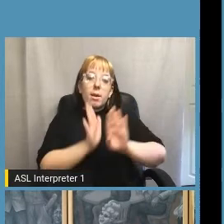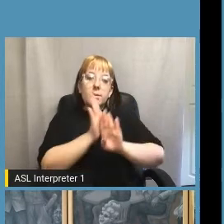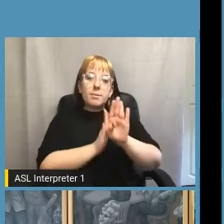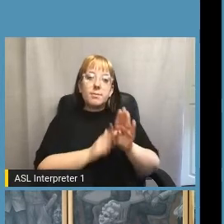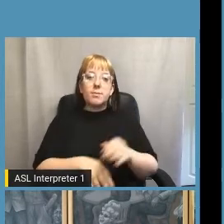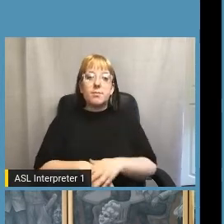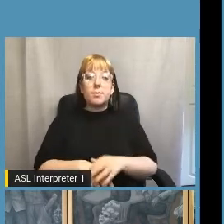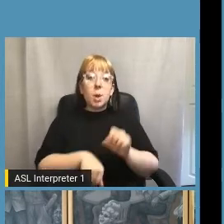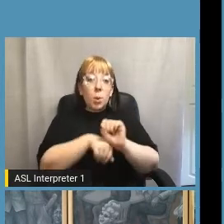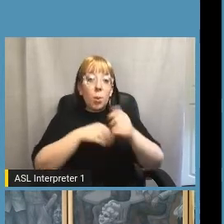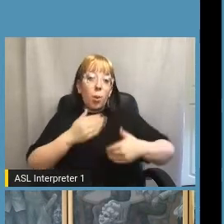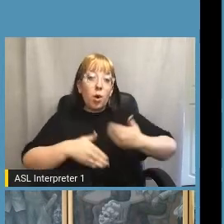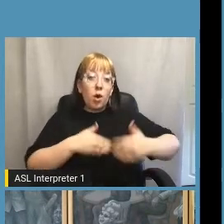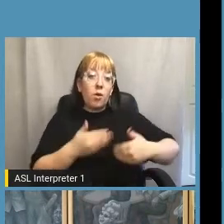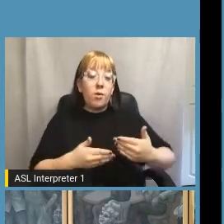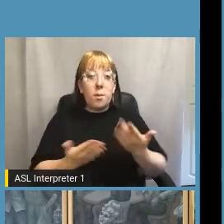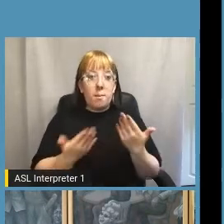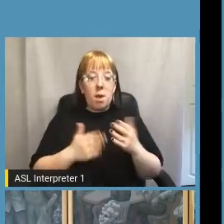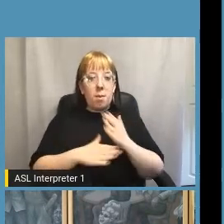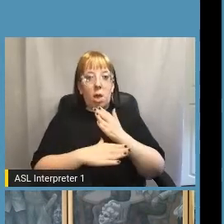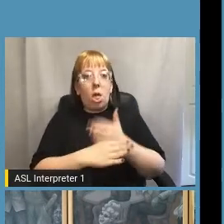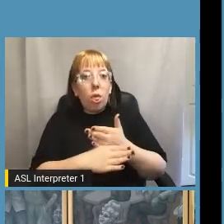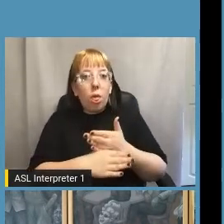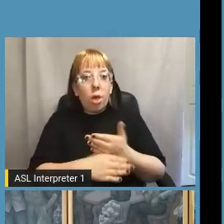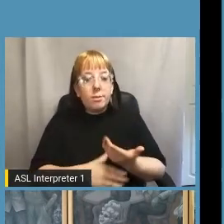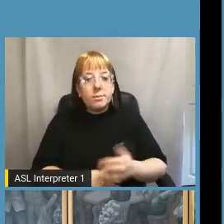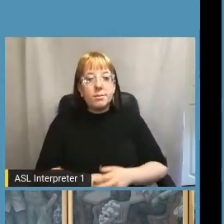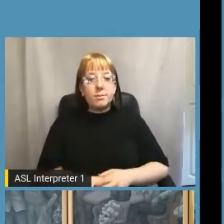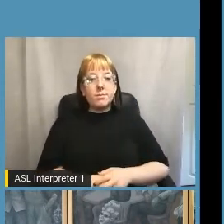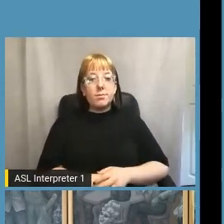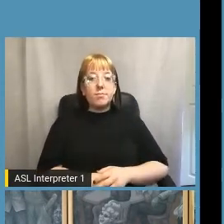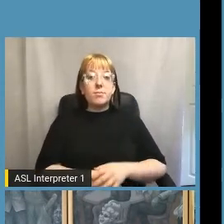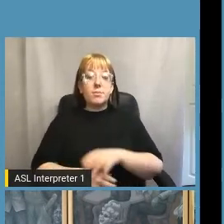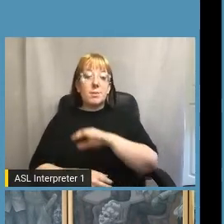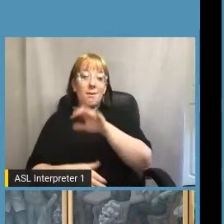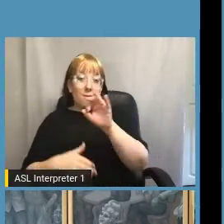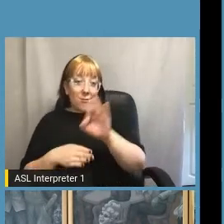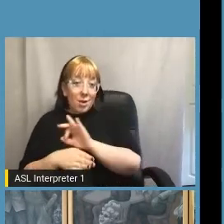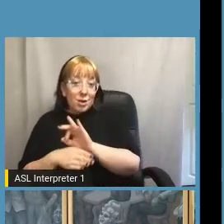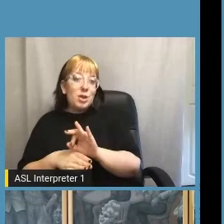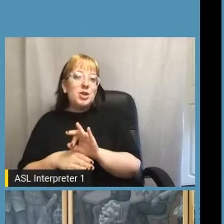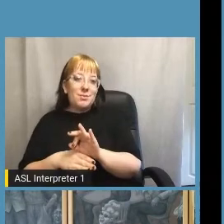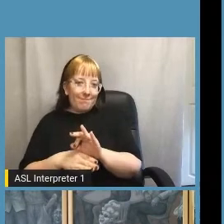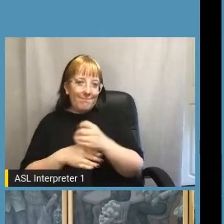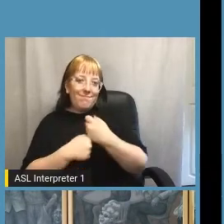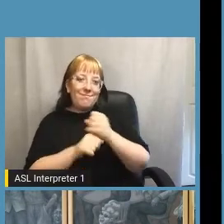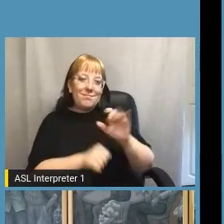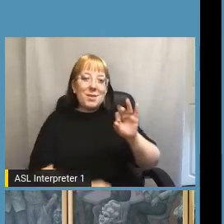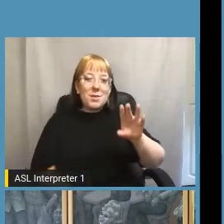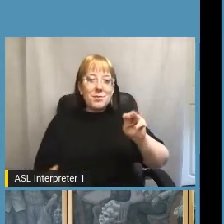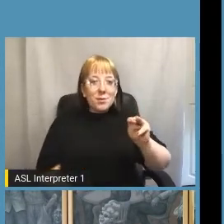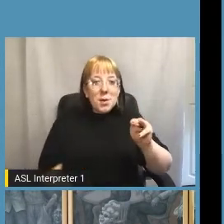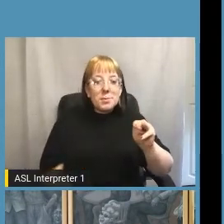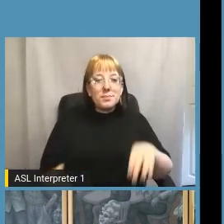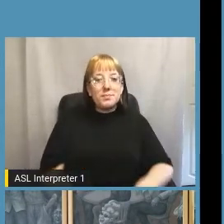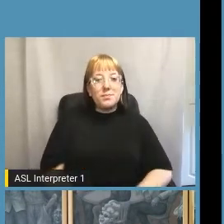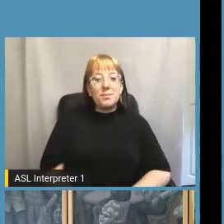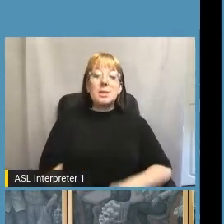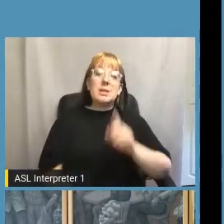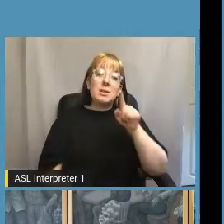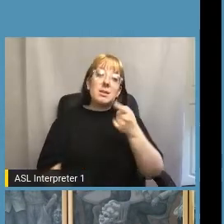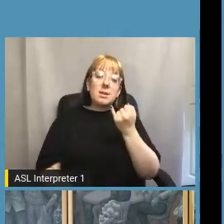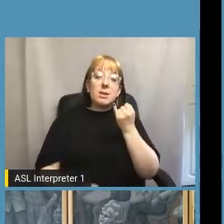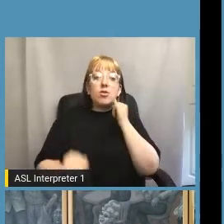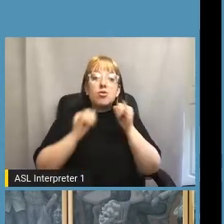So all of those things can also drive your form. You could do a single interview podcast, as Joe's